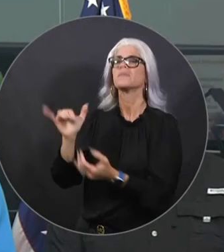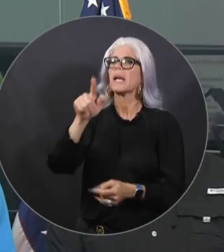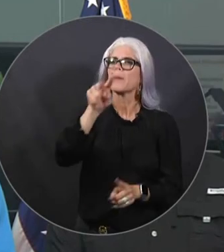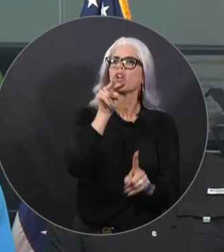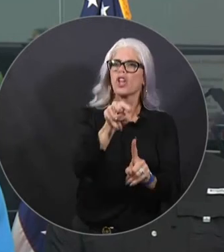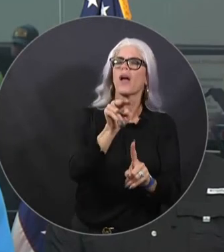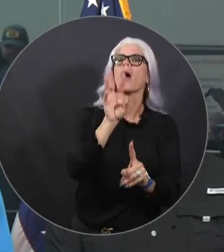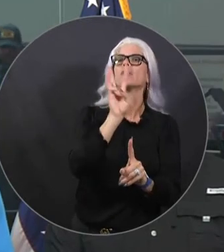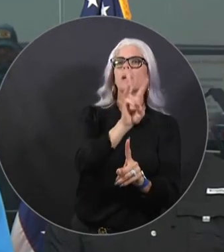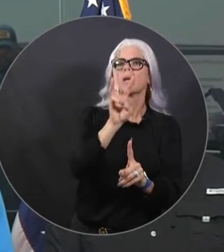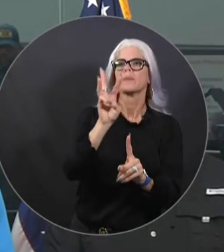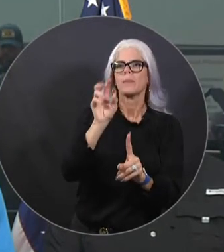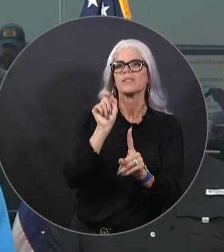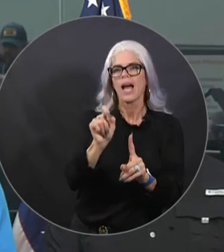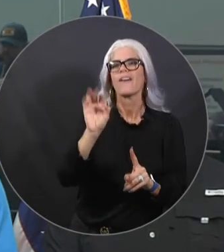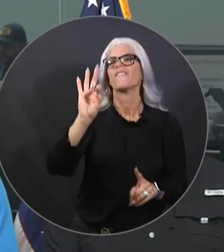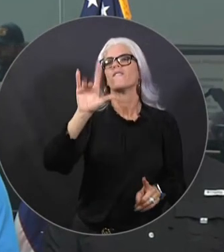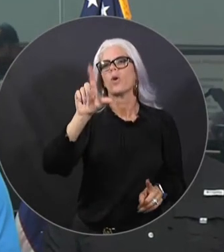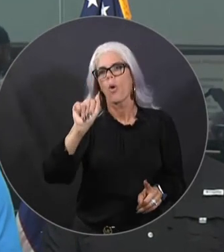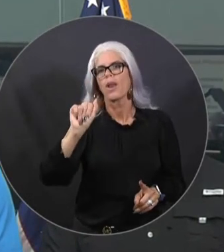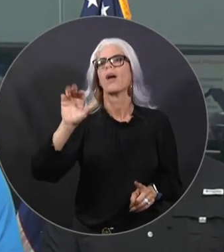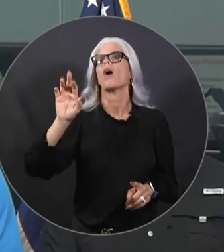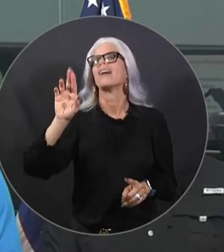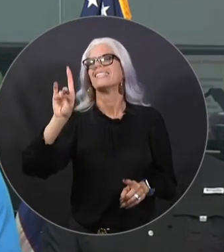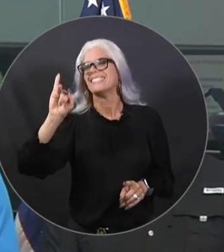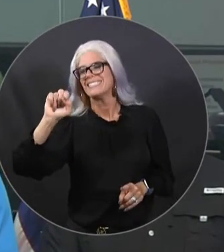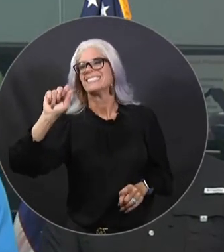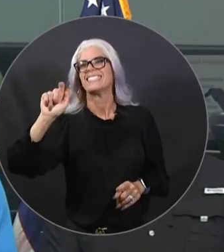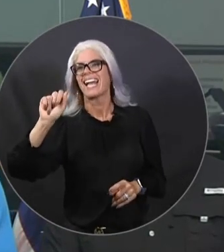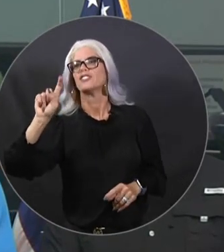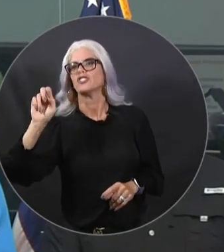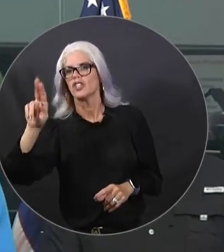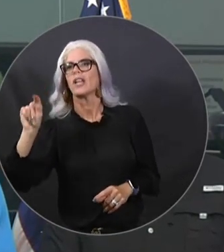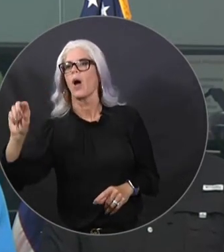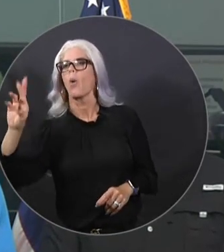www.floridadisasterfund.org, and or text disaster to